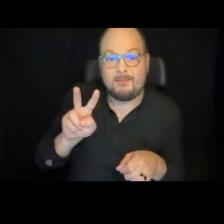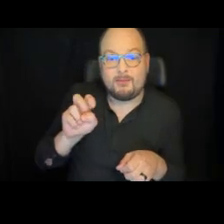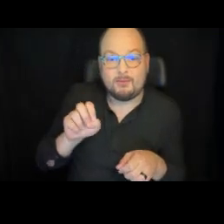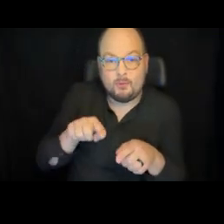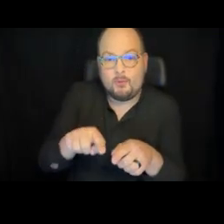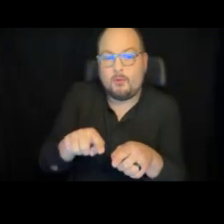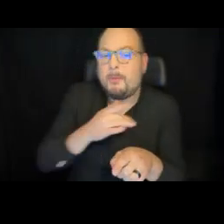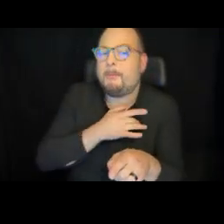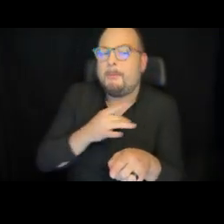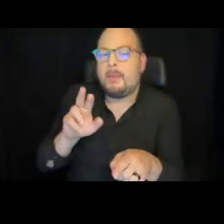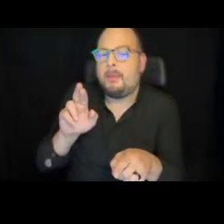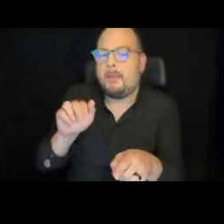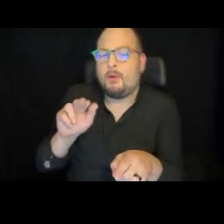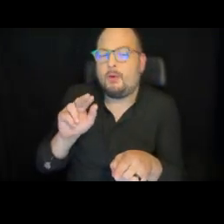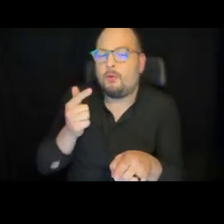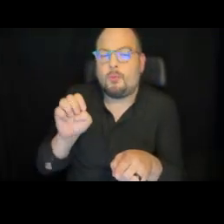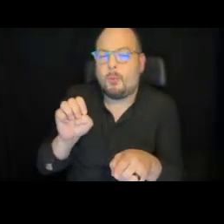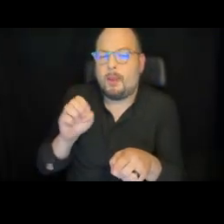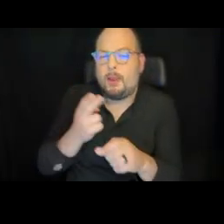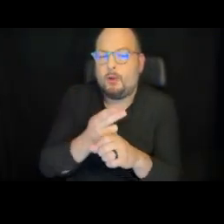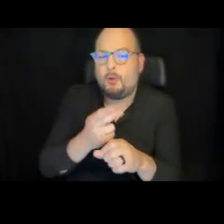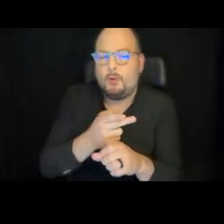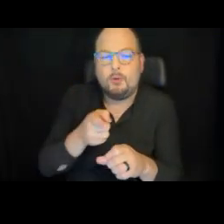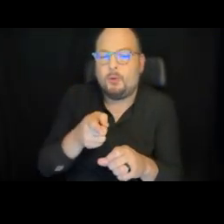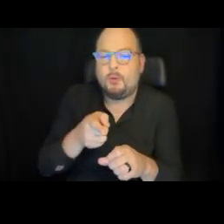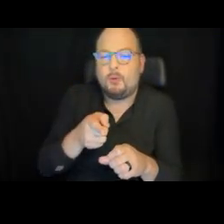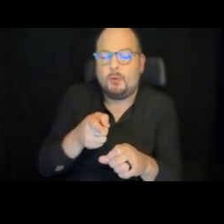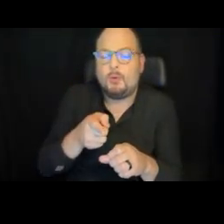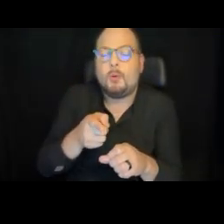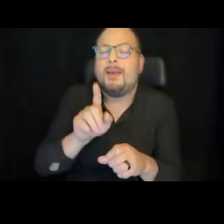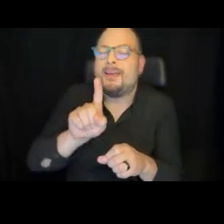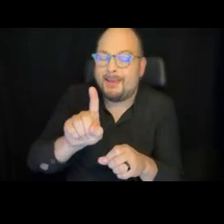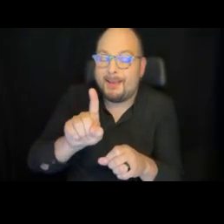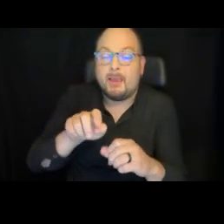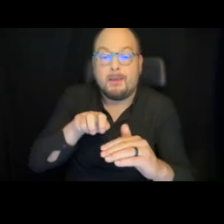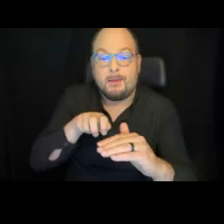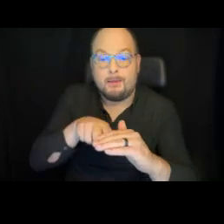allowed except when there is knee space.